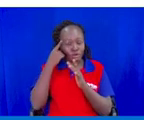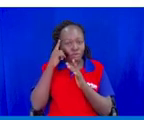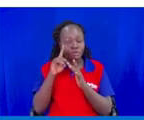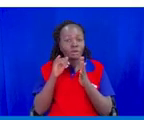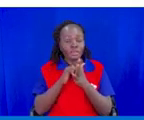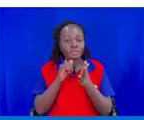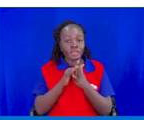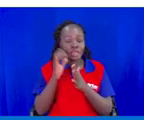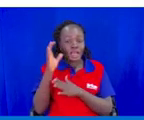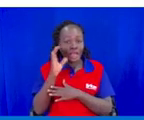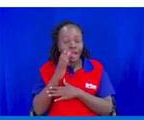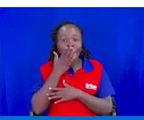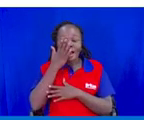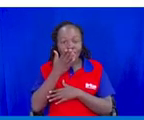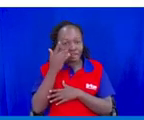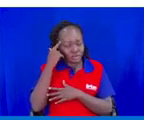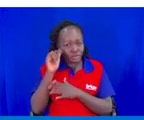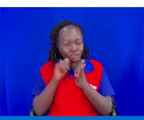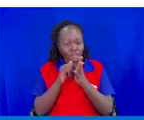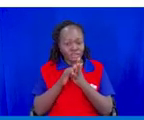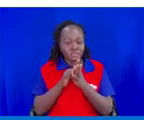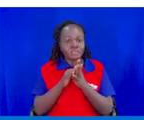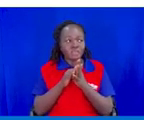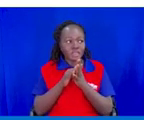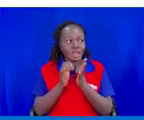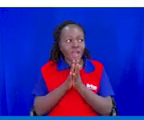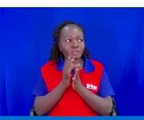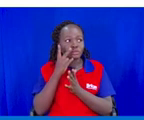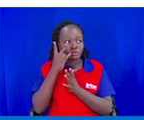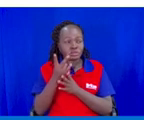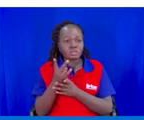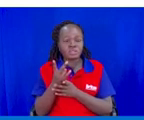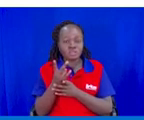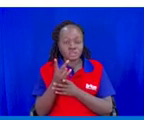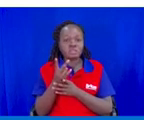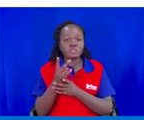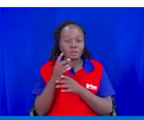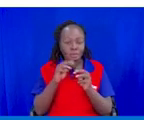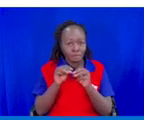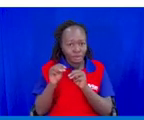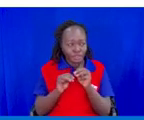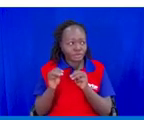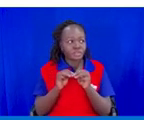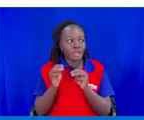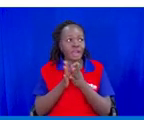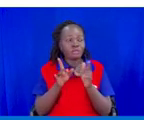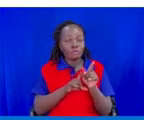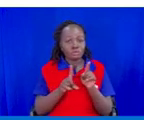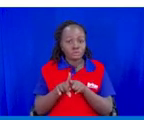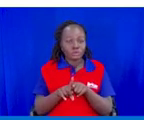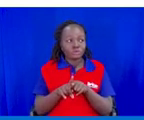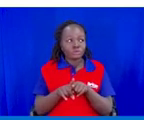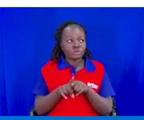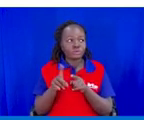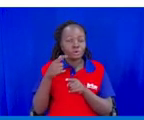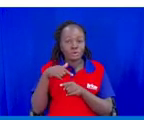So we provide advice to third-party clients. We are engaged in properties management and facility management. And as well, we are shortly